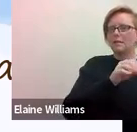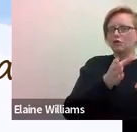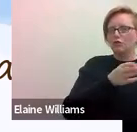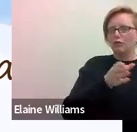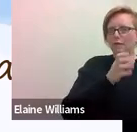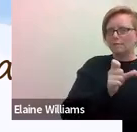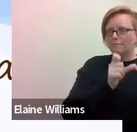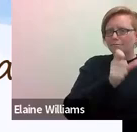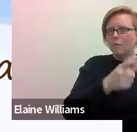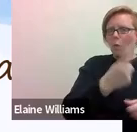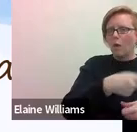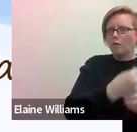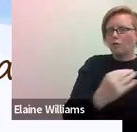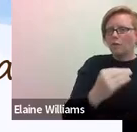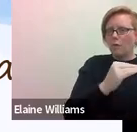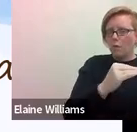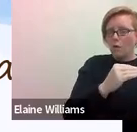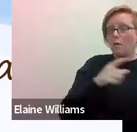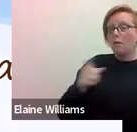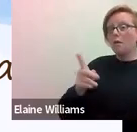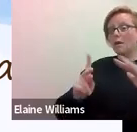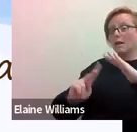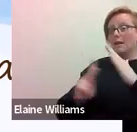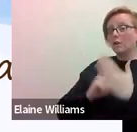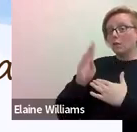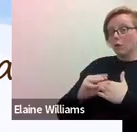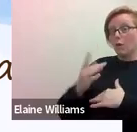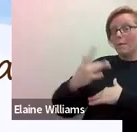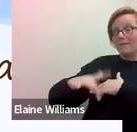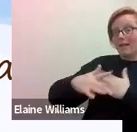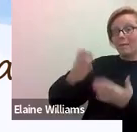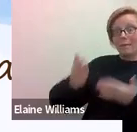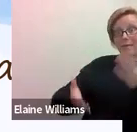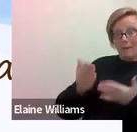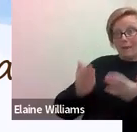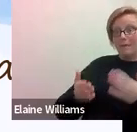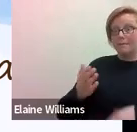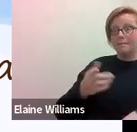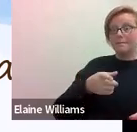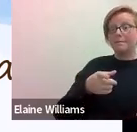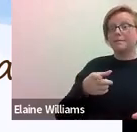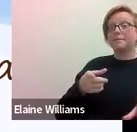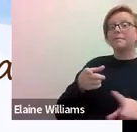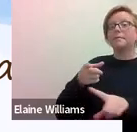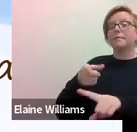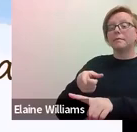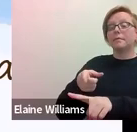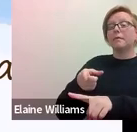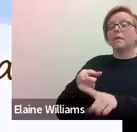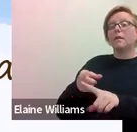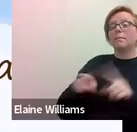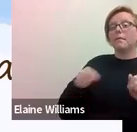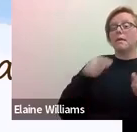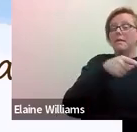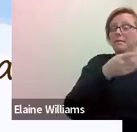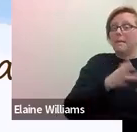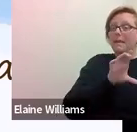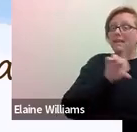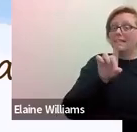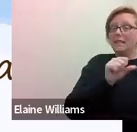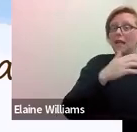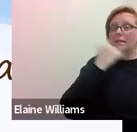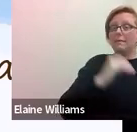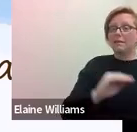child, even if the kindergarten program is available to the child and could provide a free appropriate public education. And then